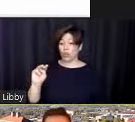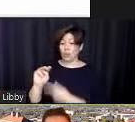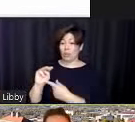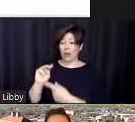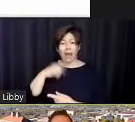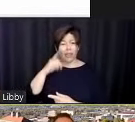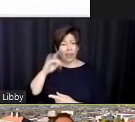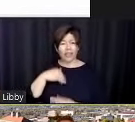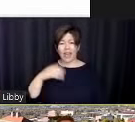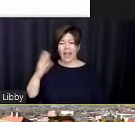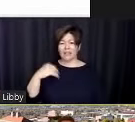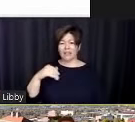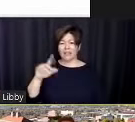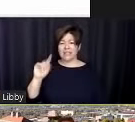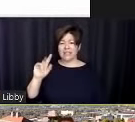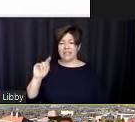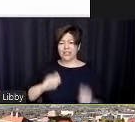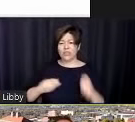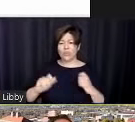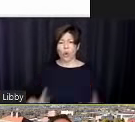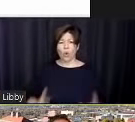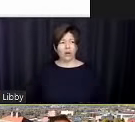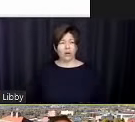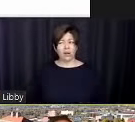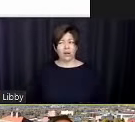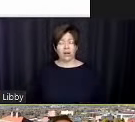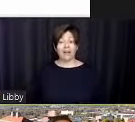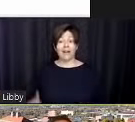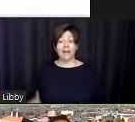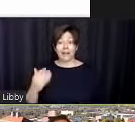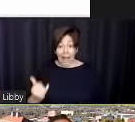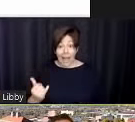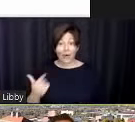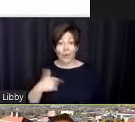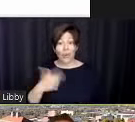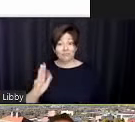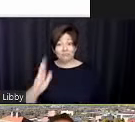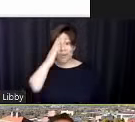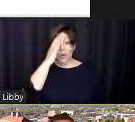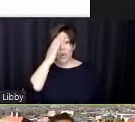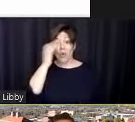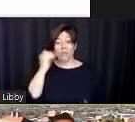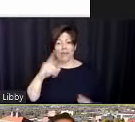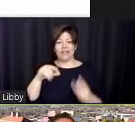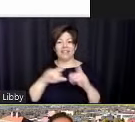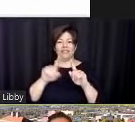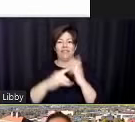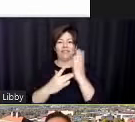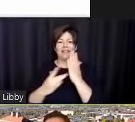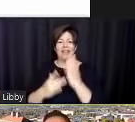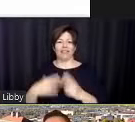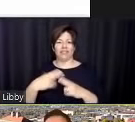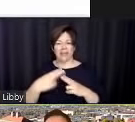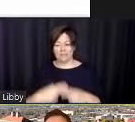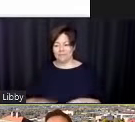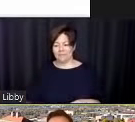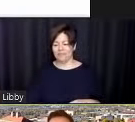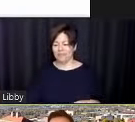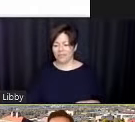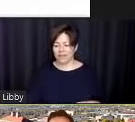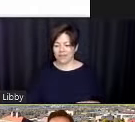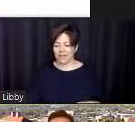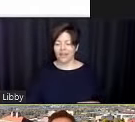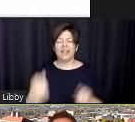show. All of a sudden now, we are at a level that we know a number of these technologies. I imagine several of you have